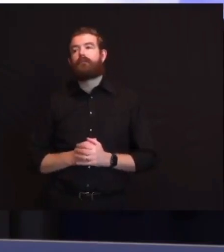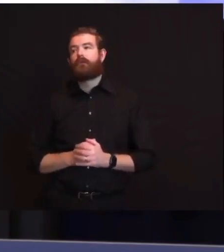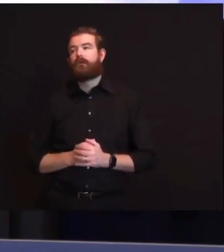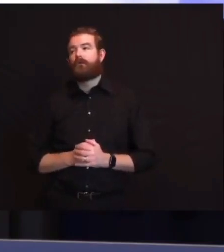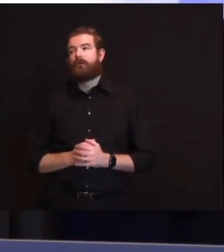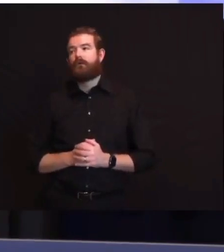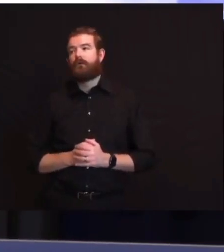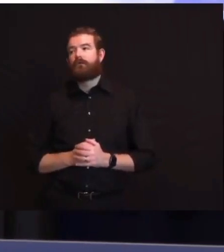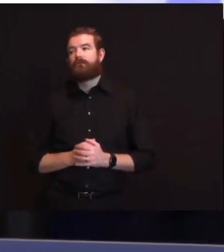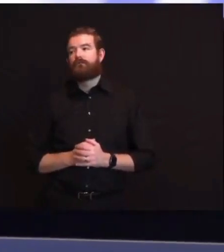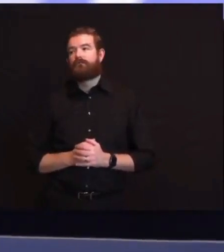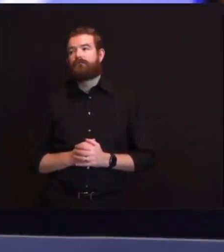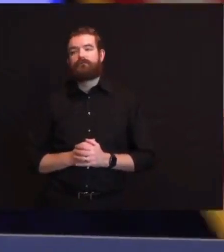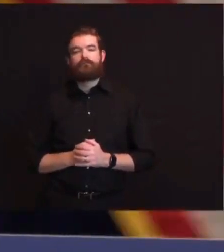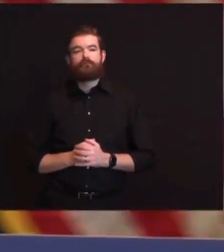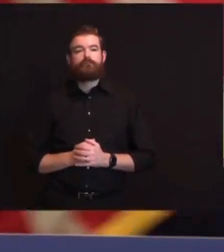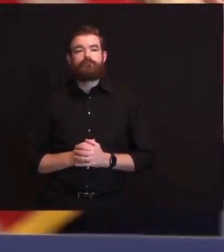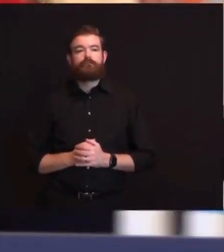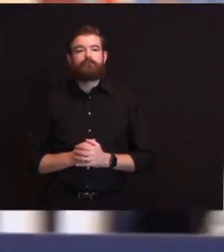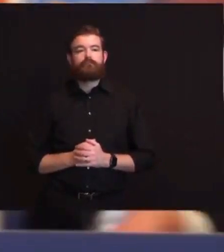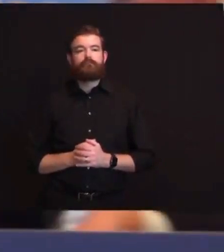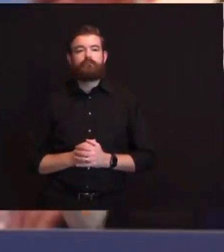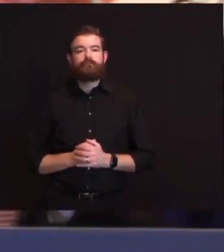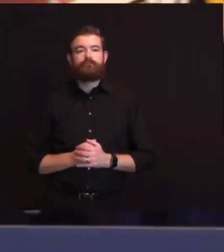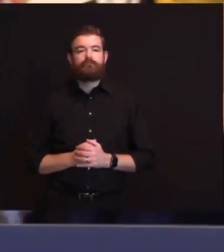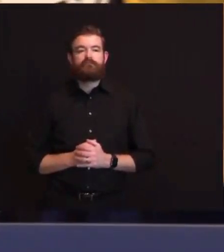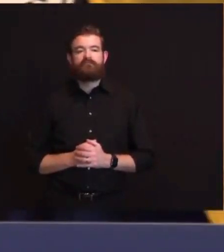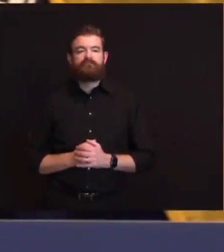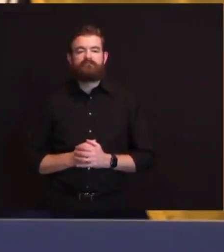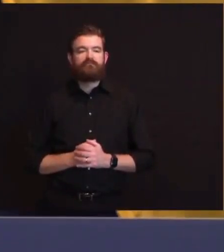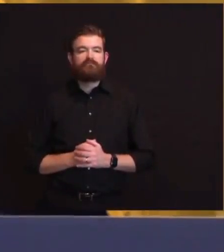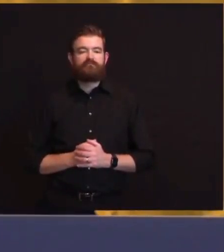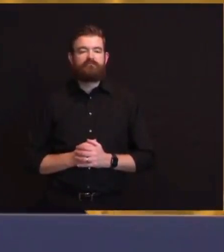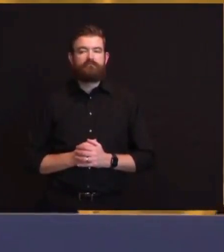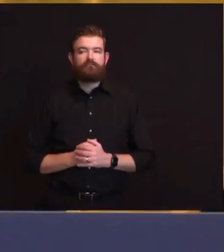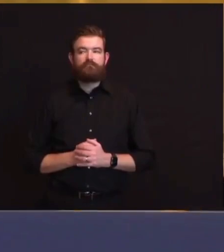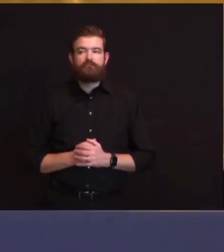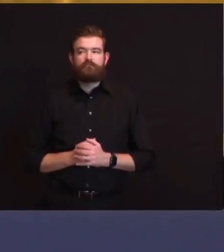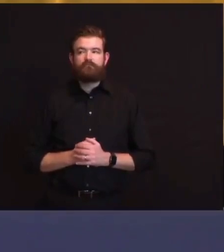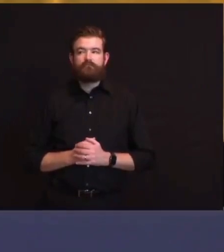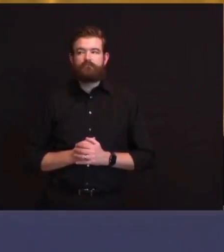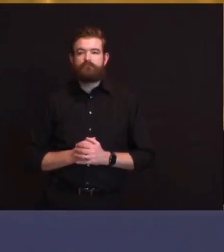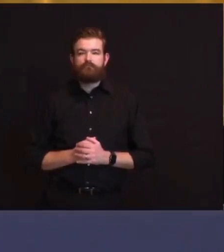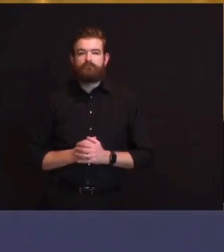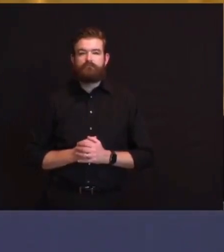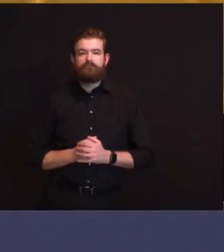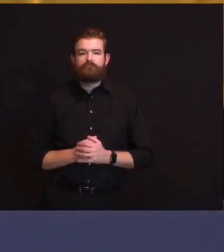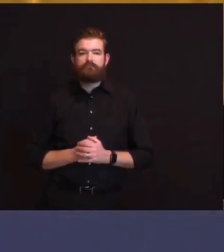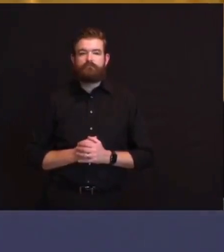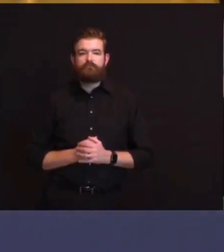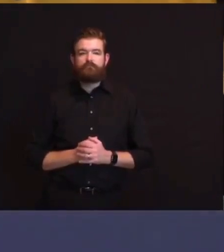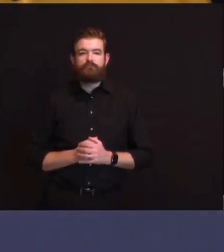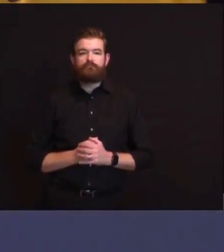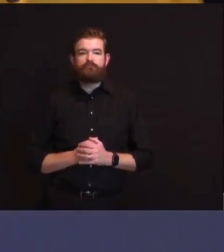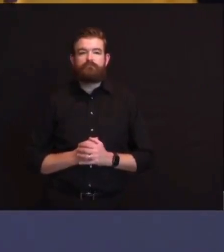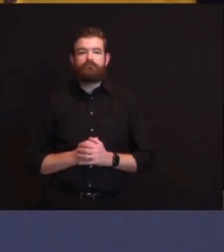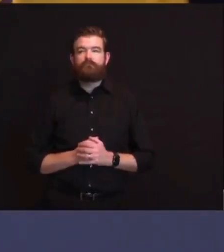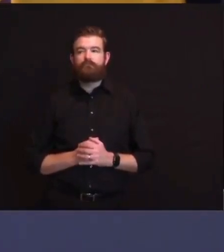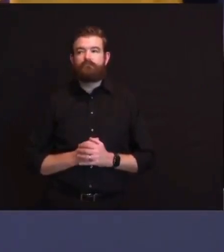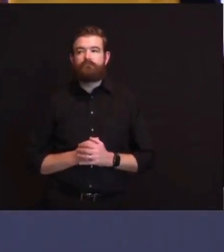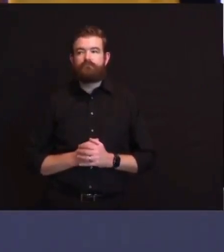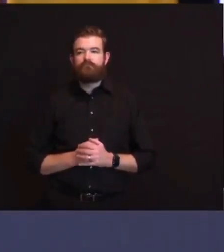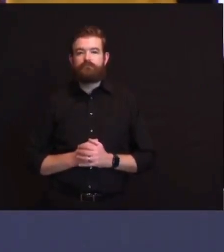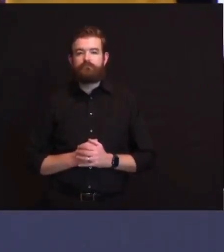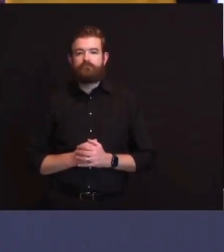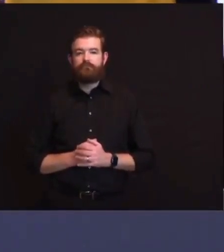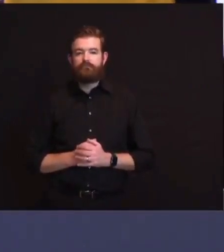soon. Judy, we've said this lately more to schools for obvious it's back to school season, and thank God we're not in the meltdown that we